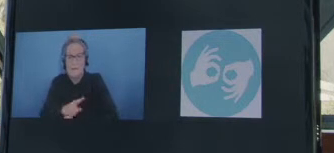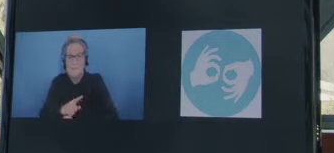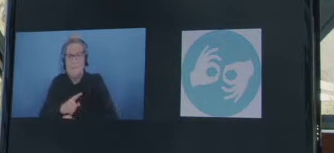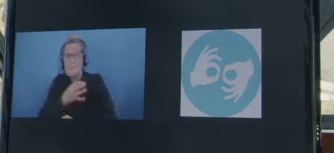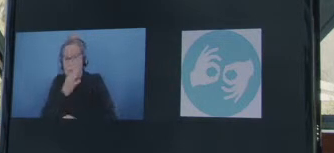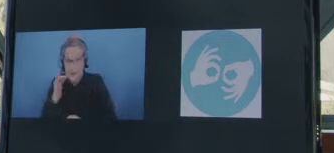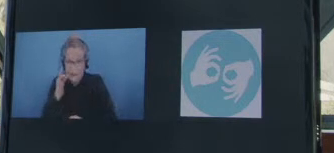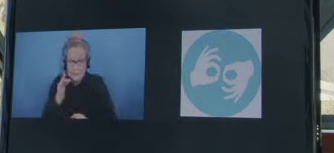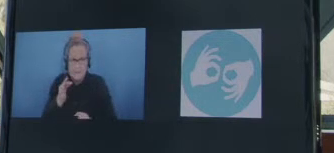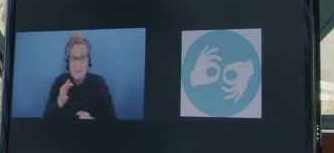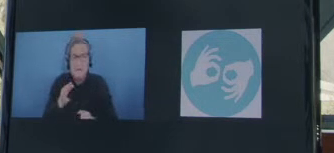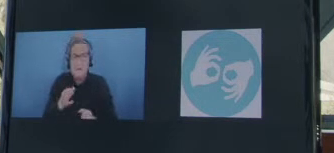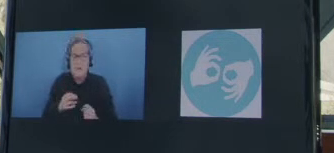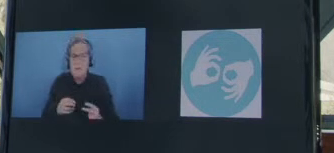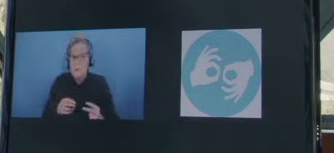to understand,